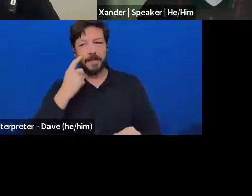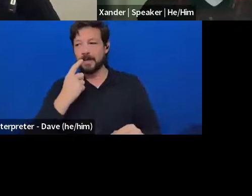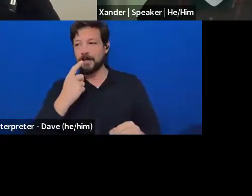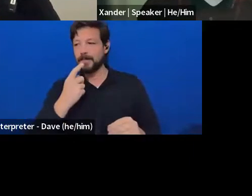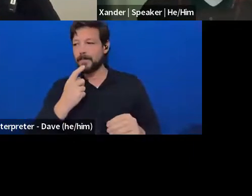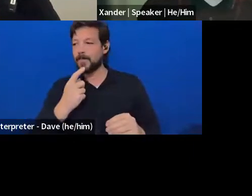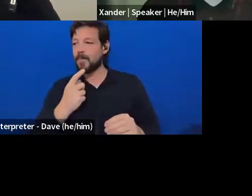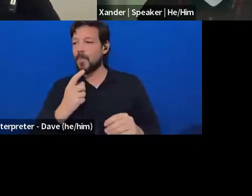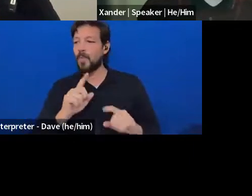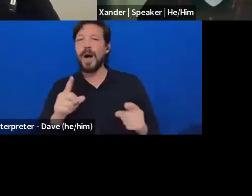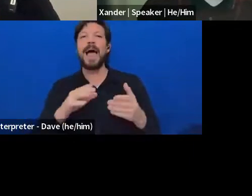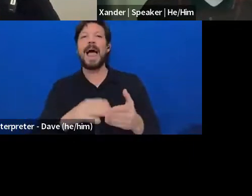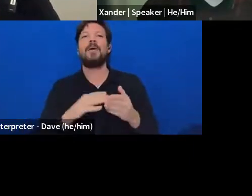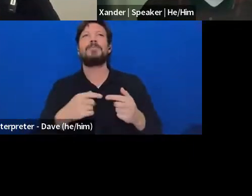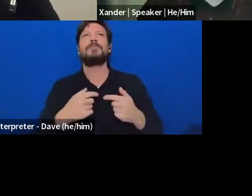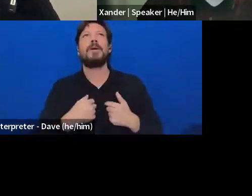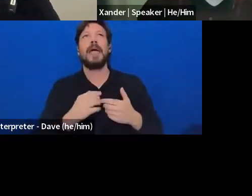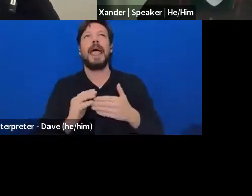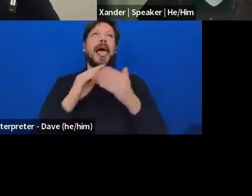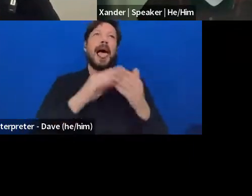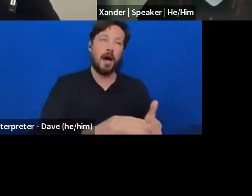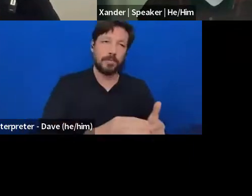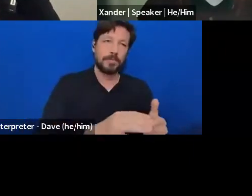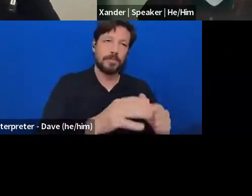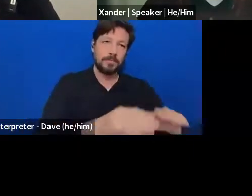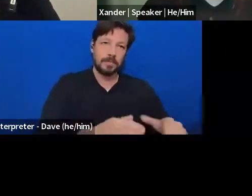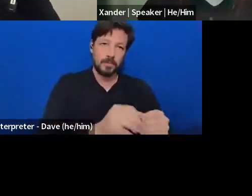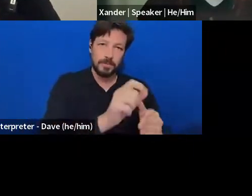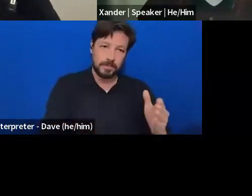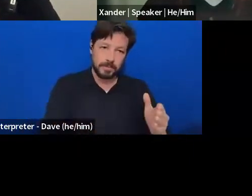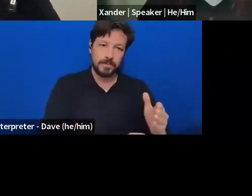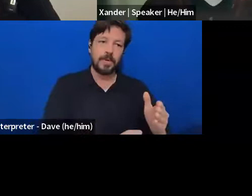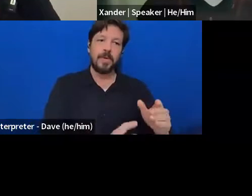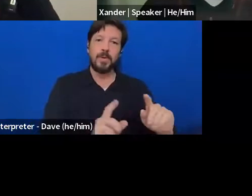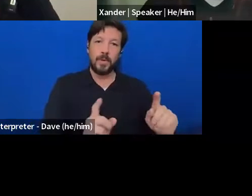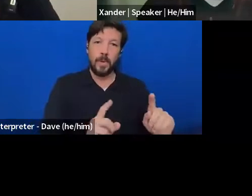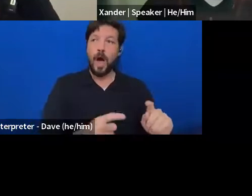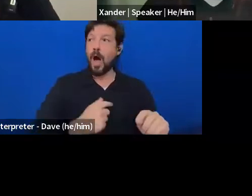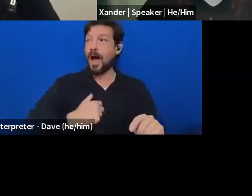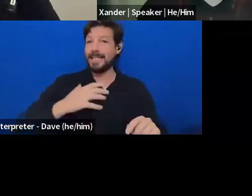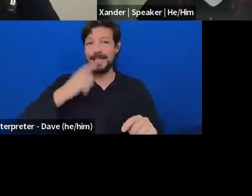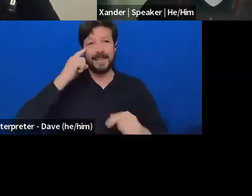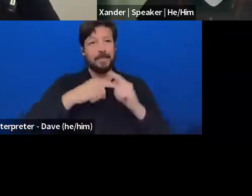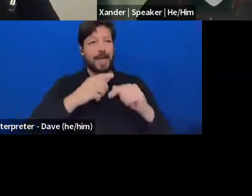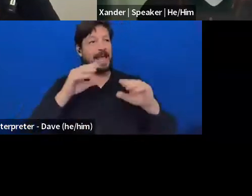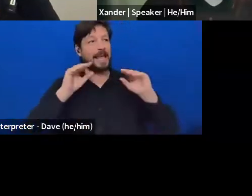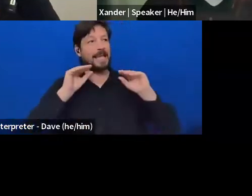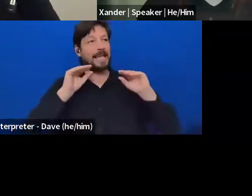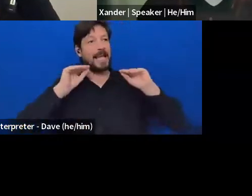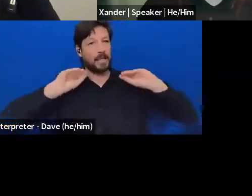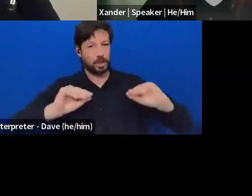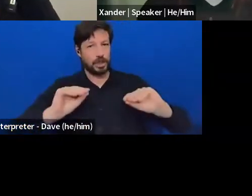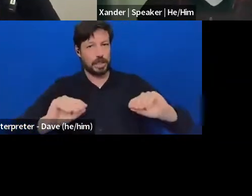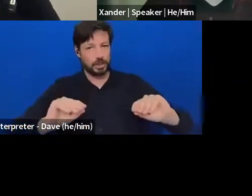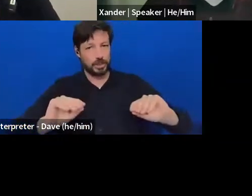have disabilities is, number one, education, not in the traditional sense, but as a parent, if parents let me